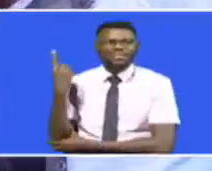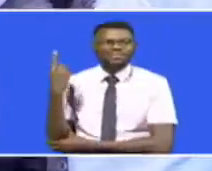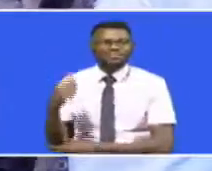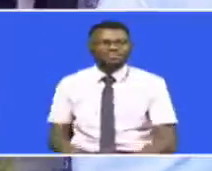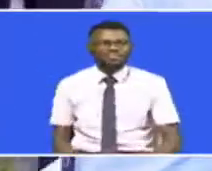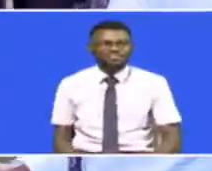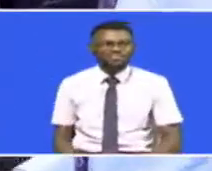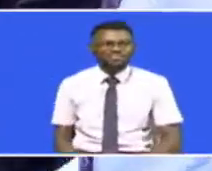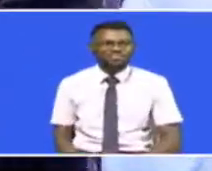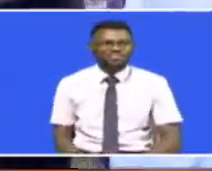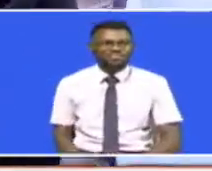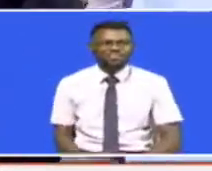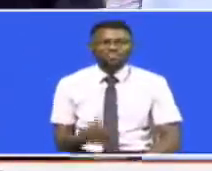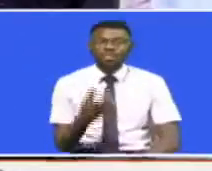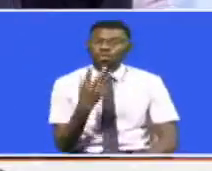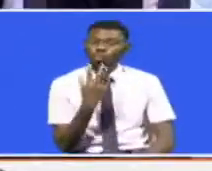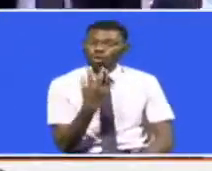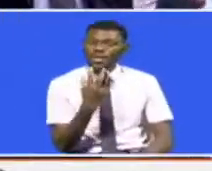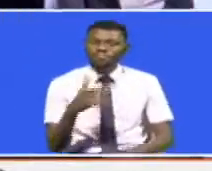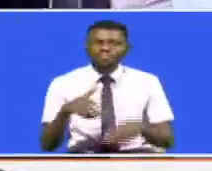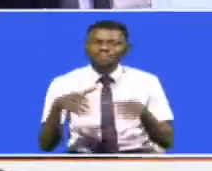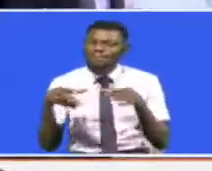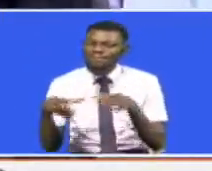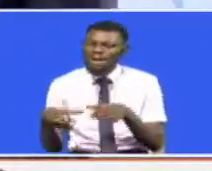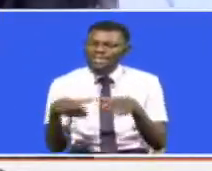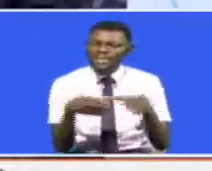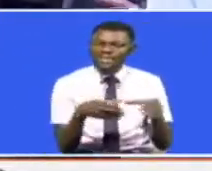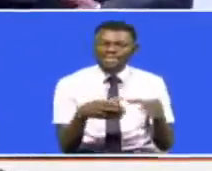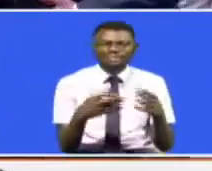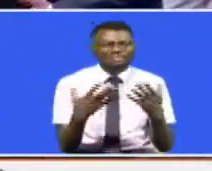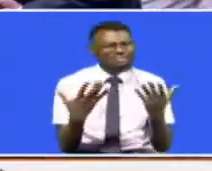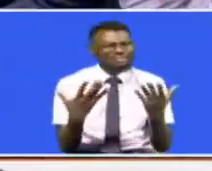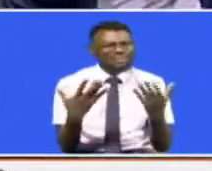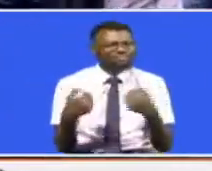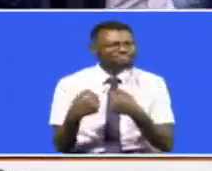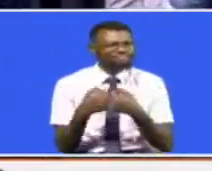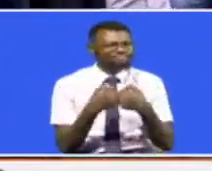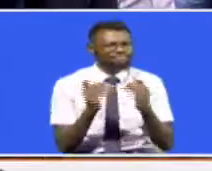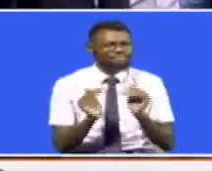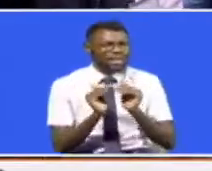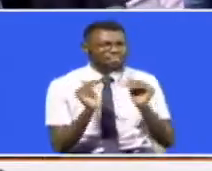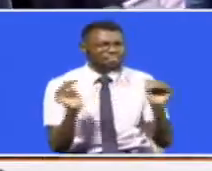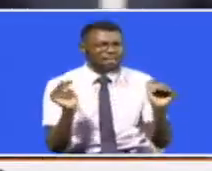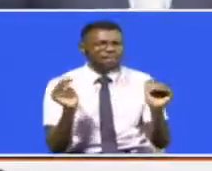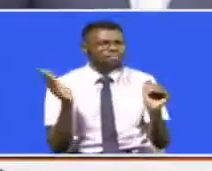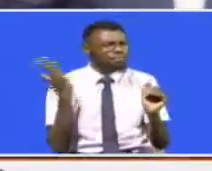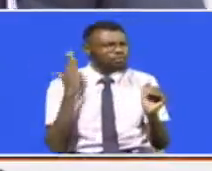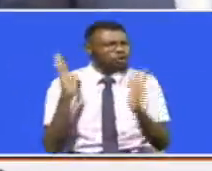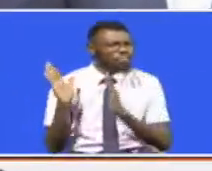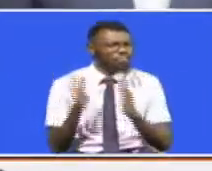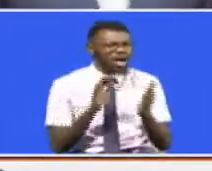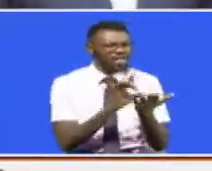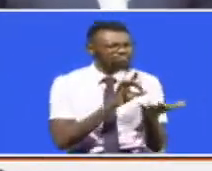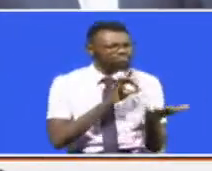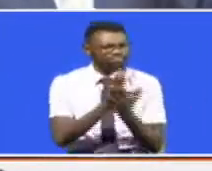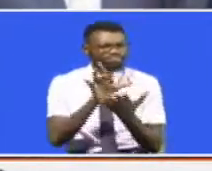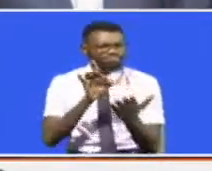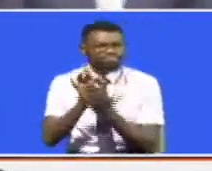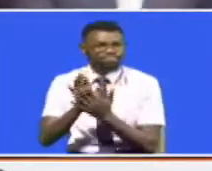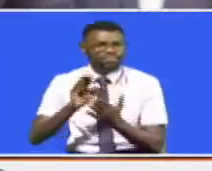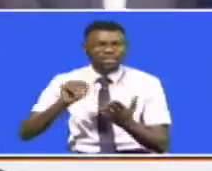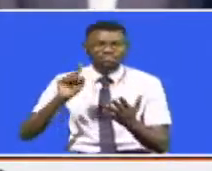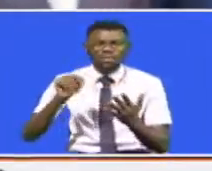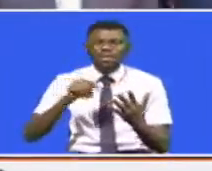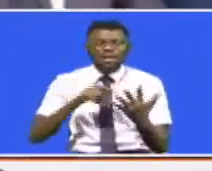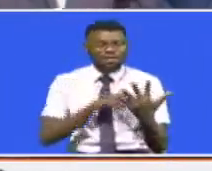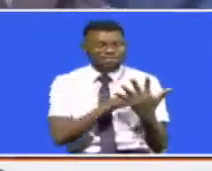The ODM party suffered its first temporary blow in its quest to expel five MPs who have been accused of working with